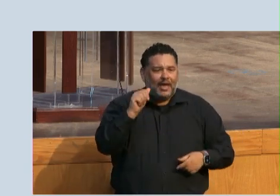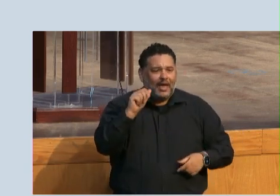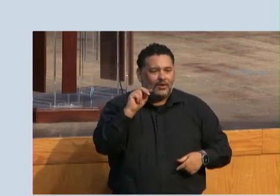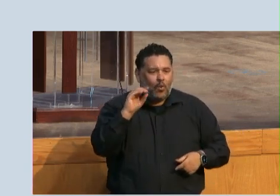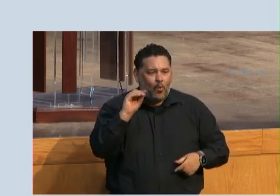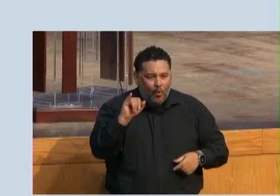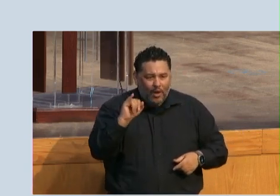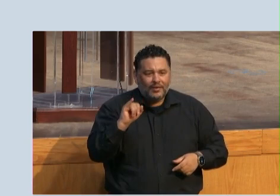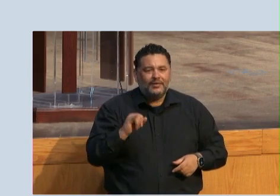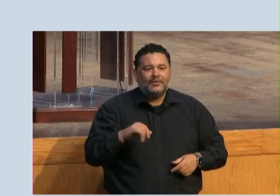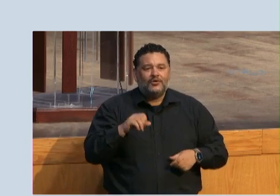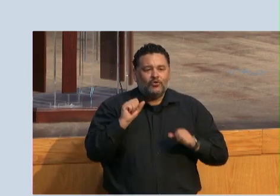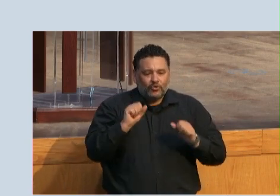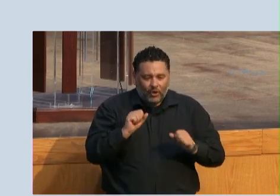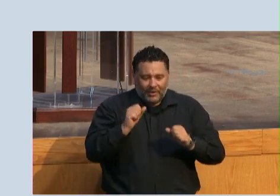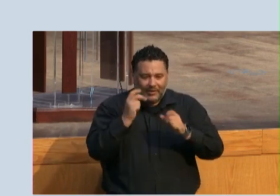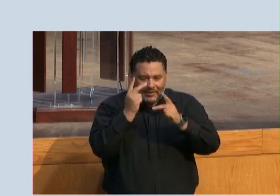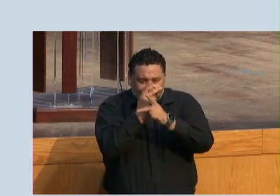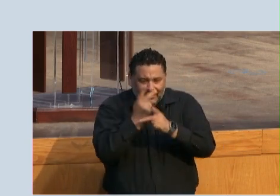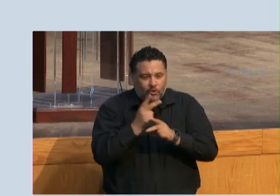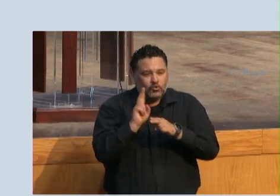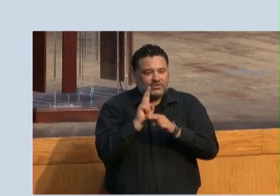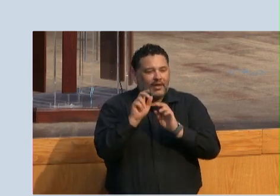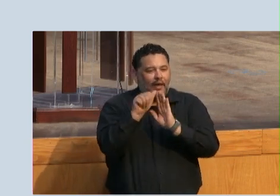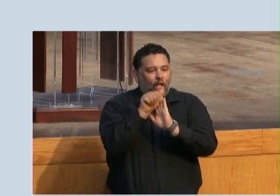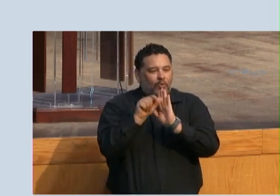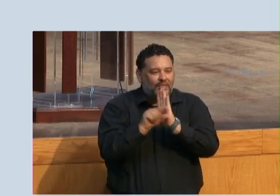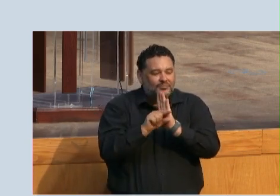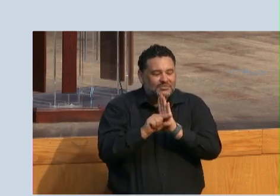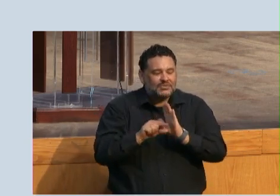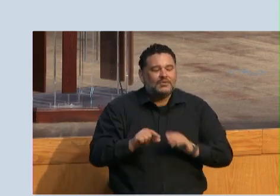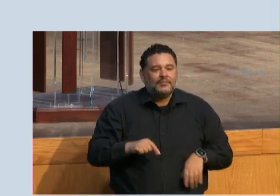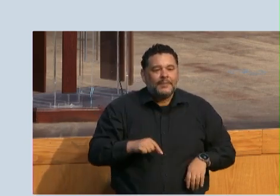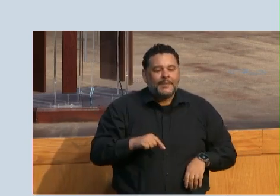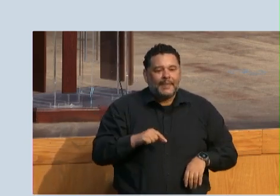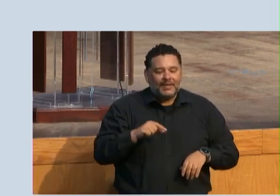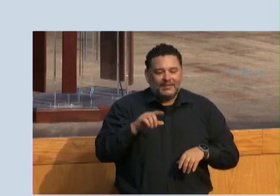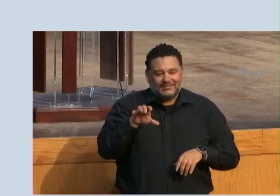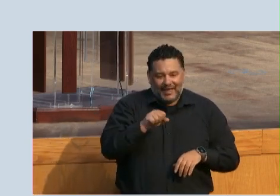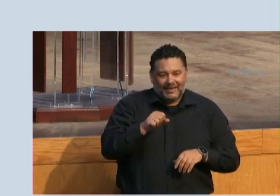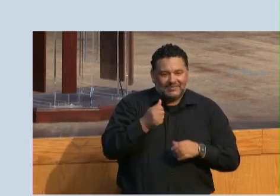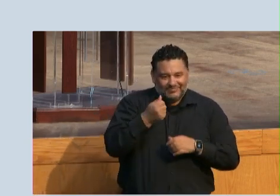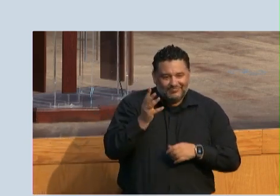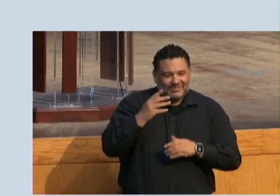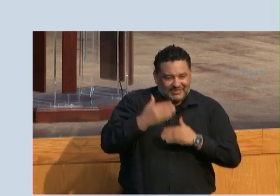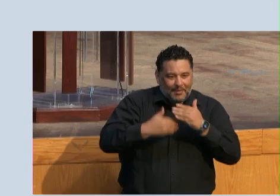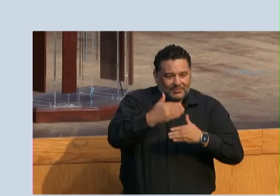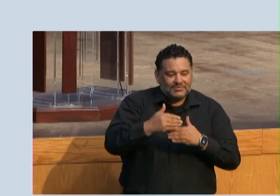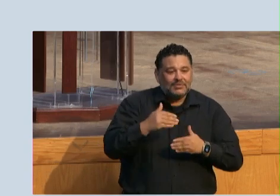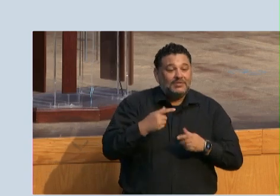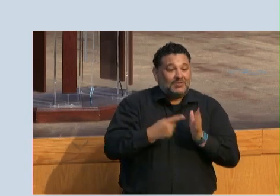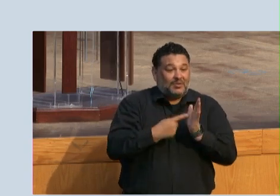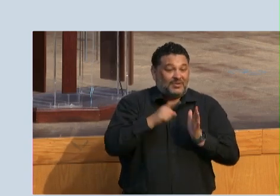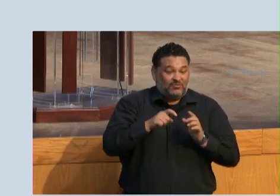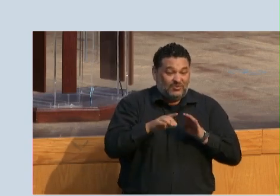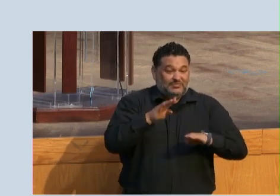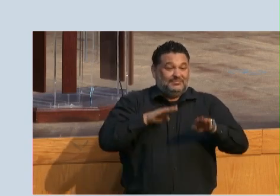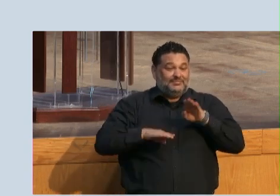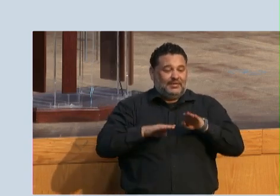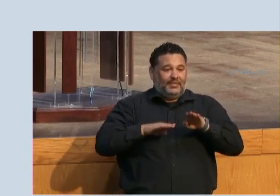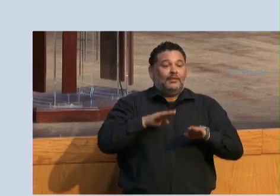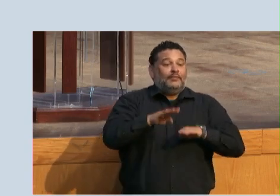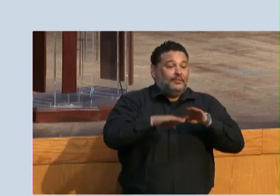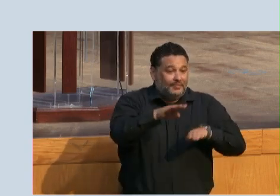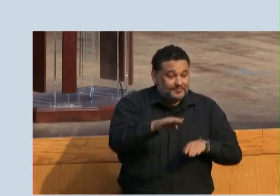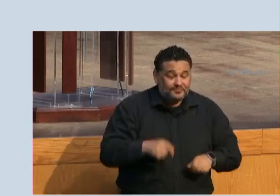through, but it required multiple steps in order to process. Sometimes it required taking a step back and going forward again. General problem